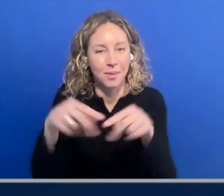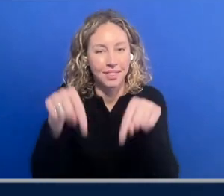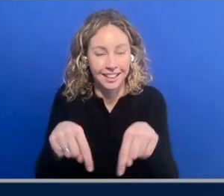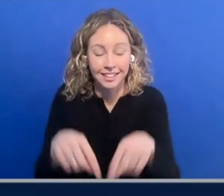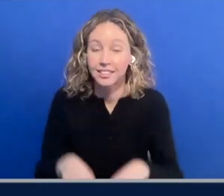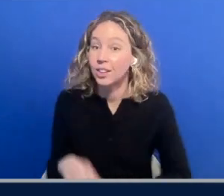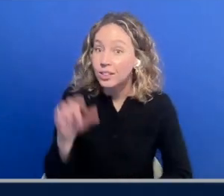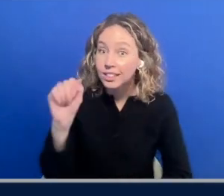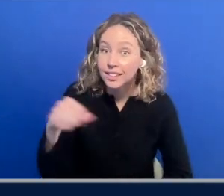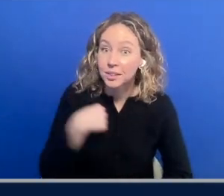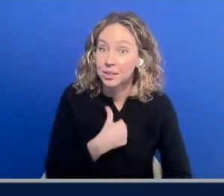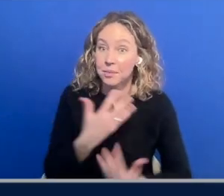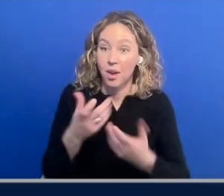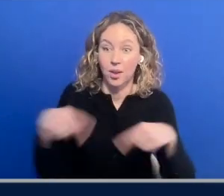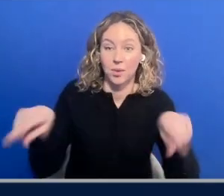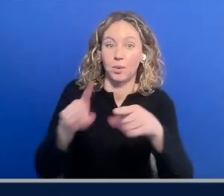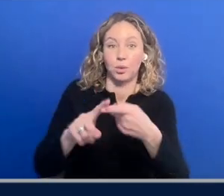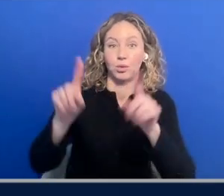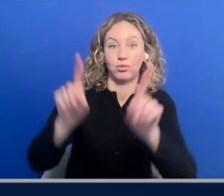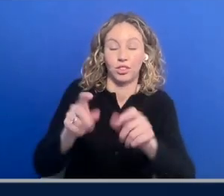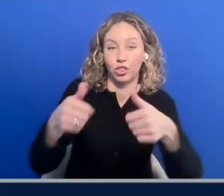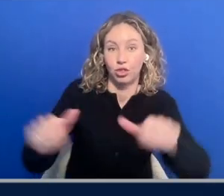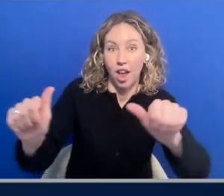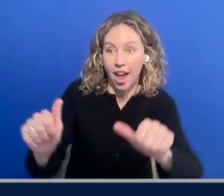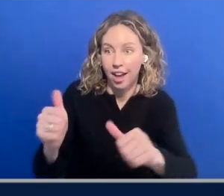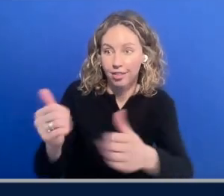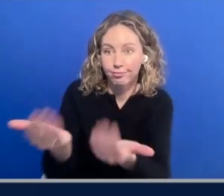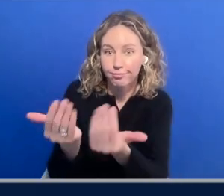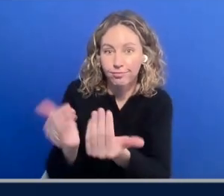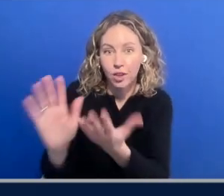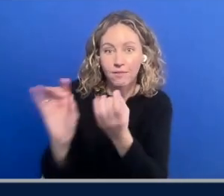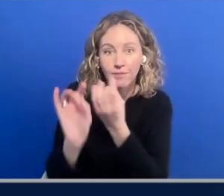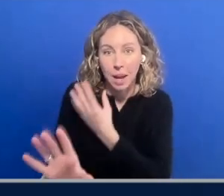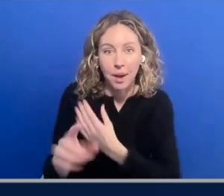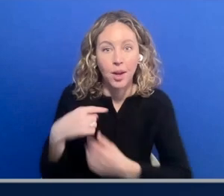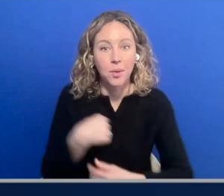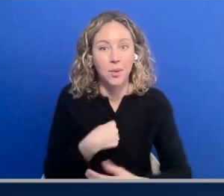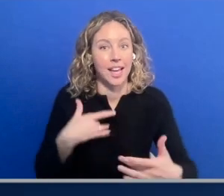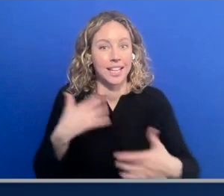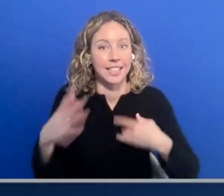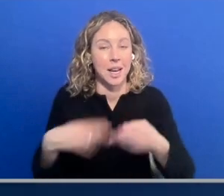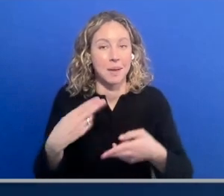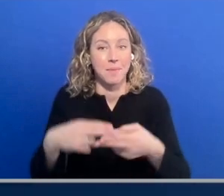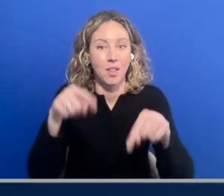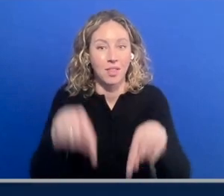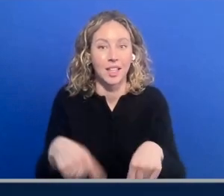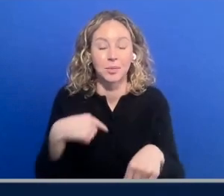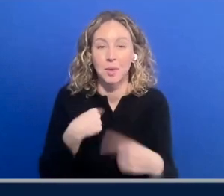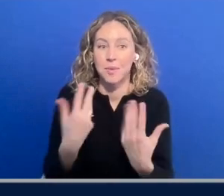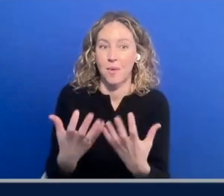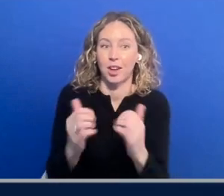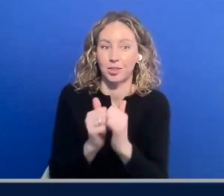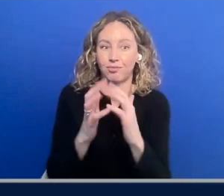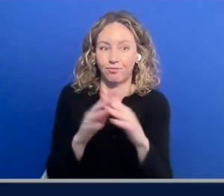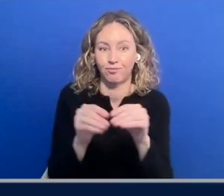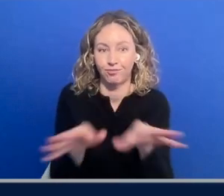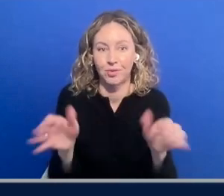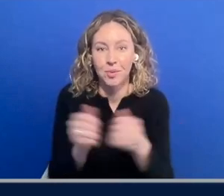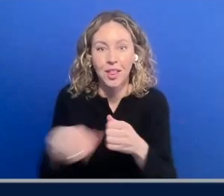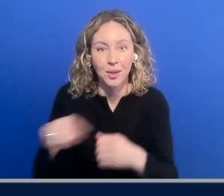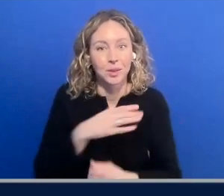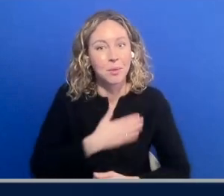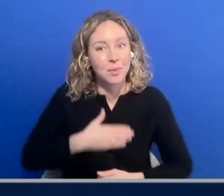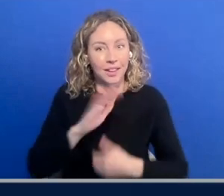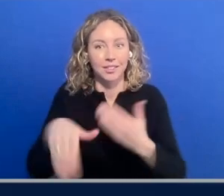We want you to give us feedback. I think we are excited about releasing this feature. Please all try this,